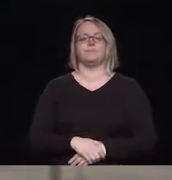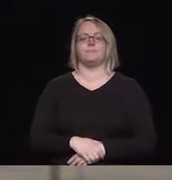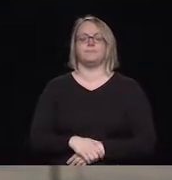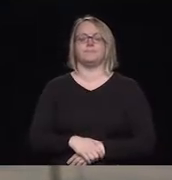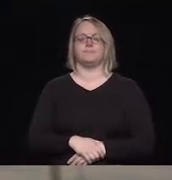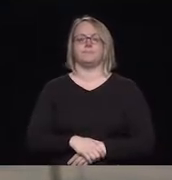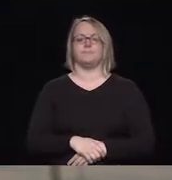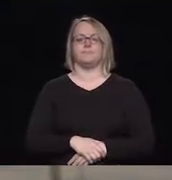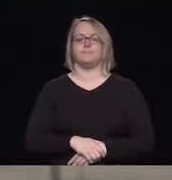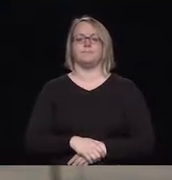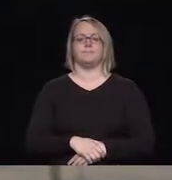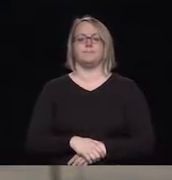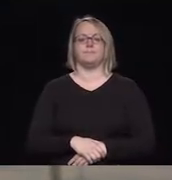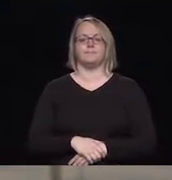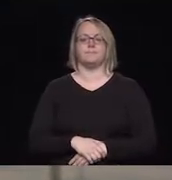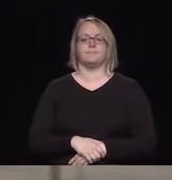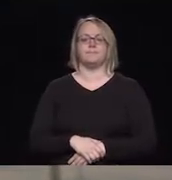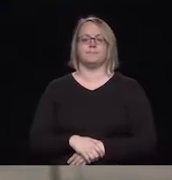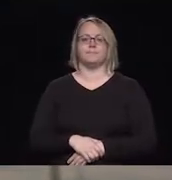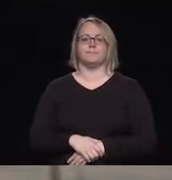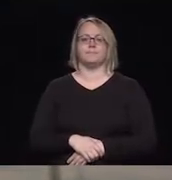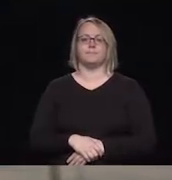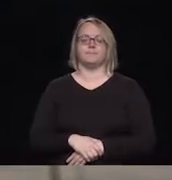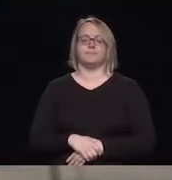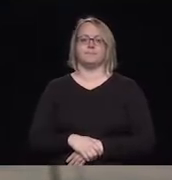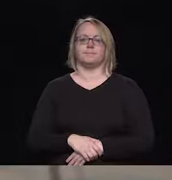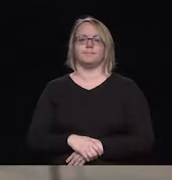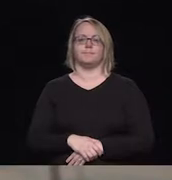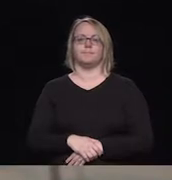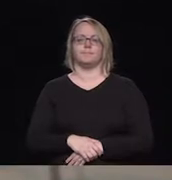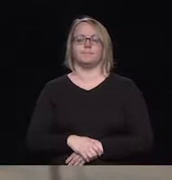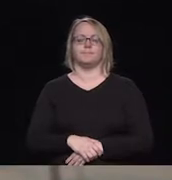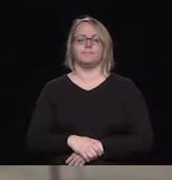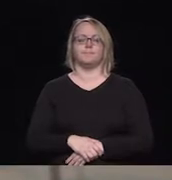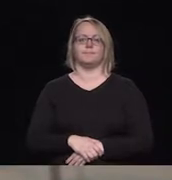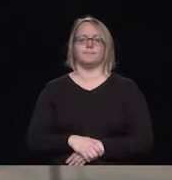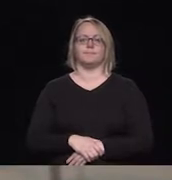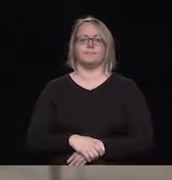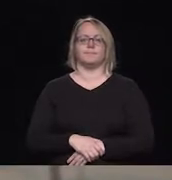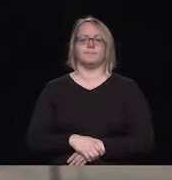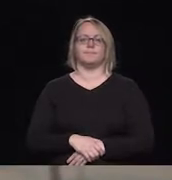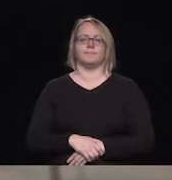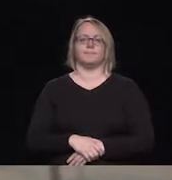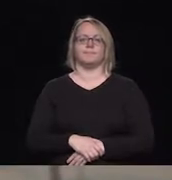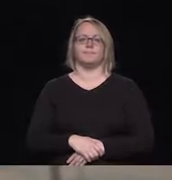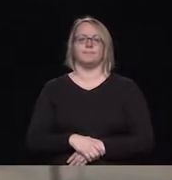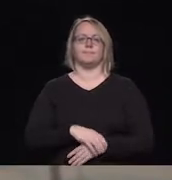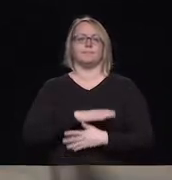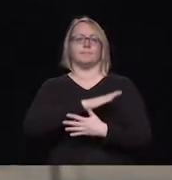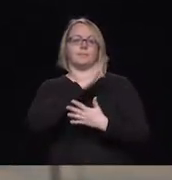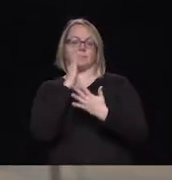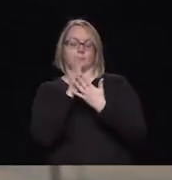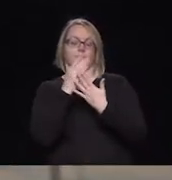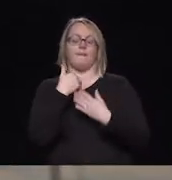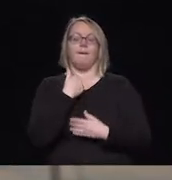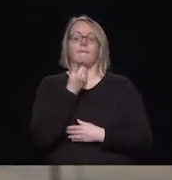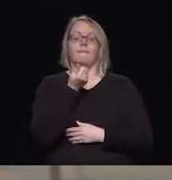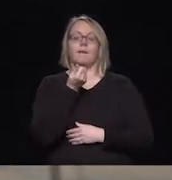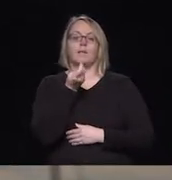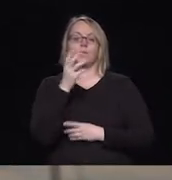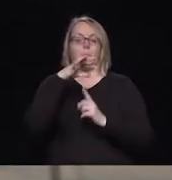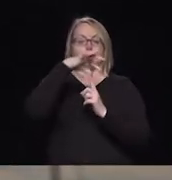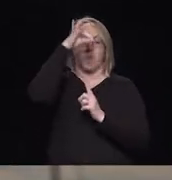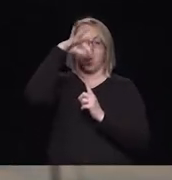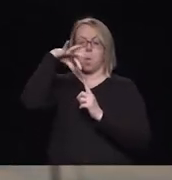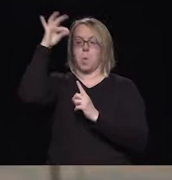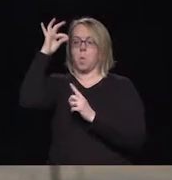Now we also have round brushes. Round brushes are those pointy ones. You can get a medium sized one and